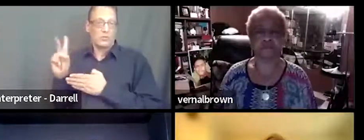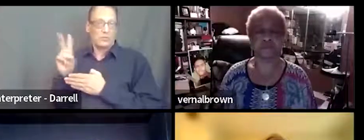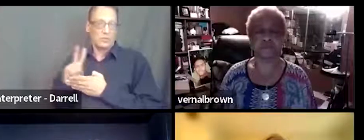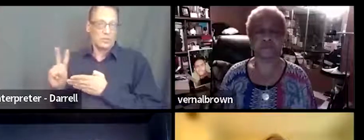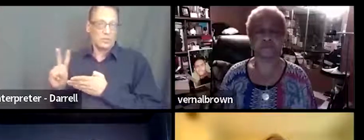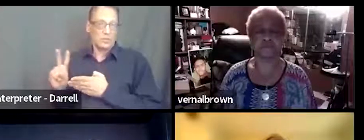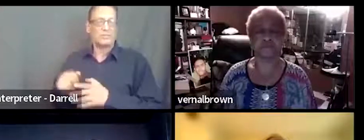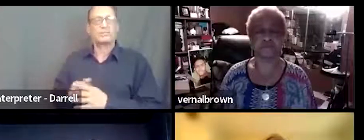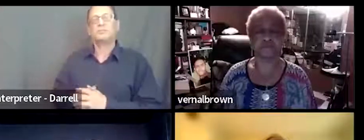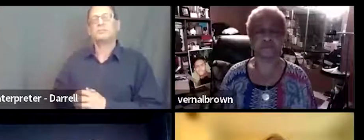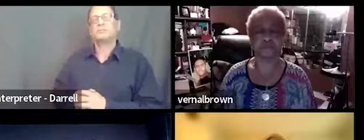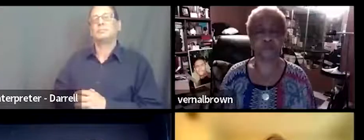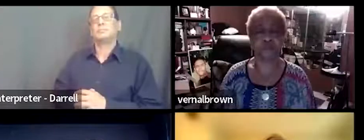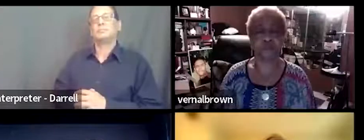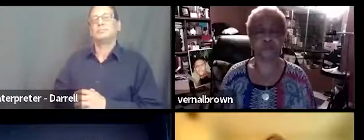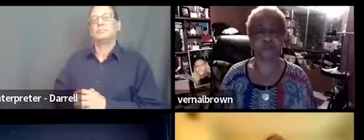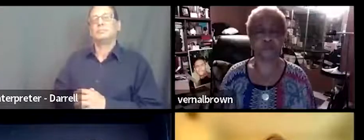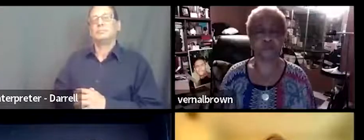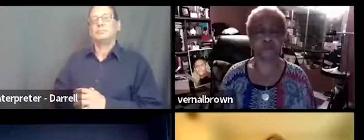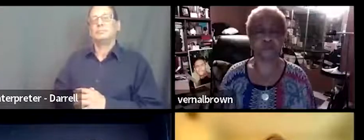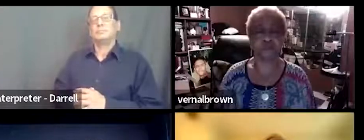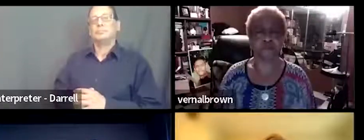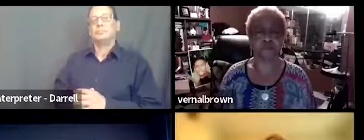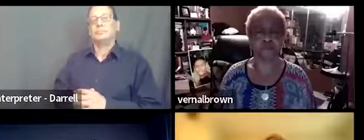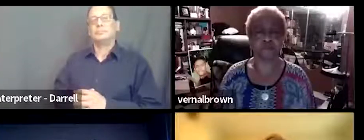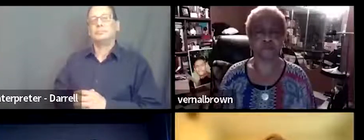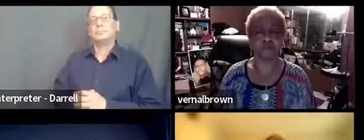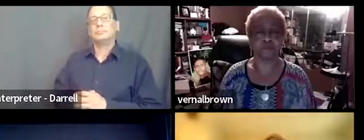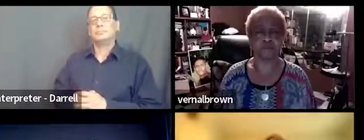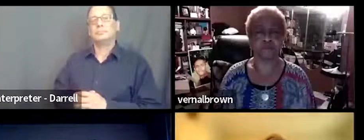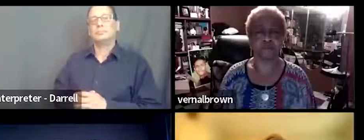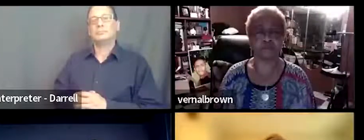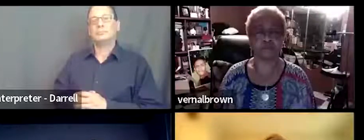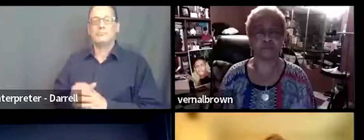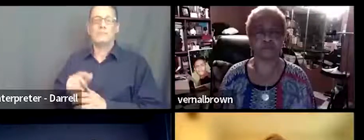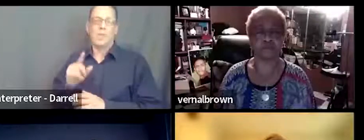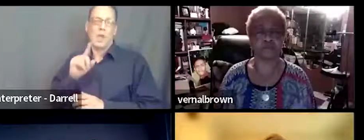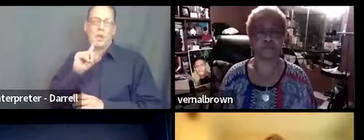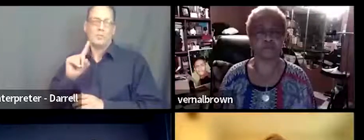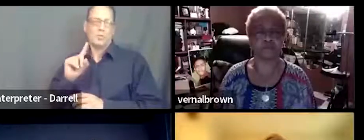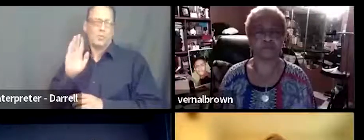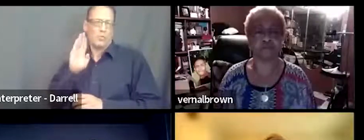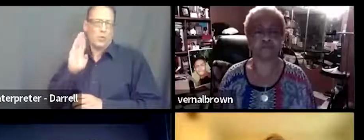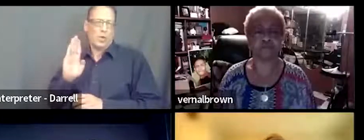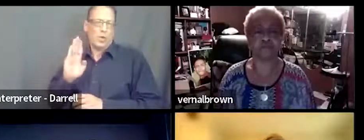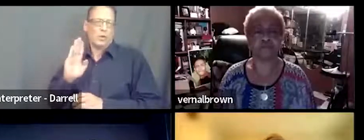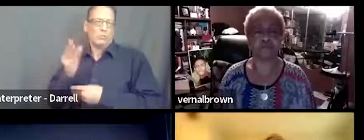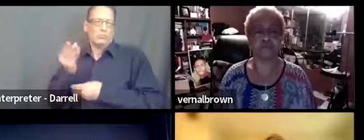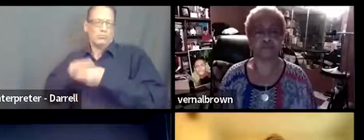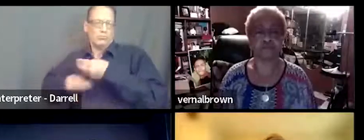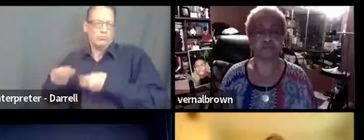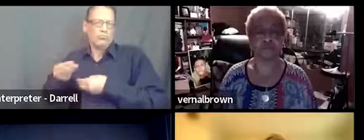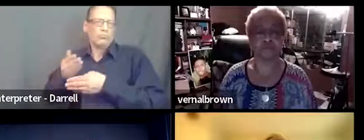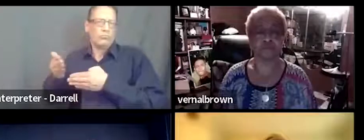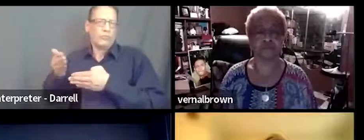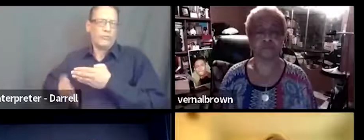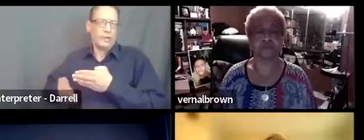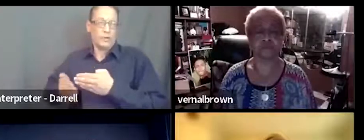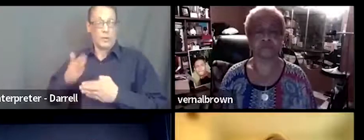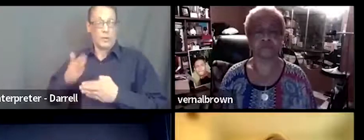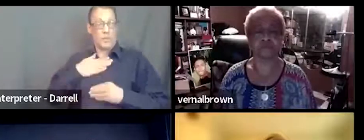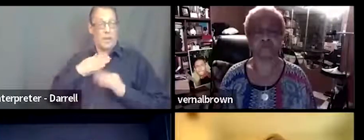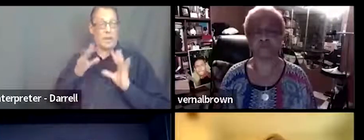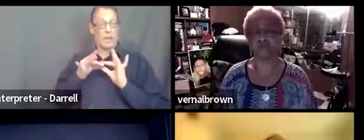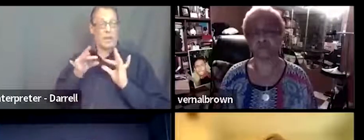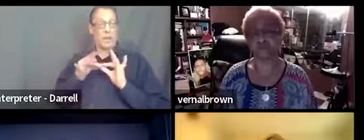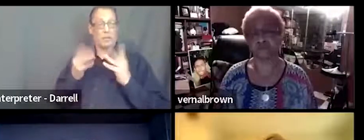I am generally optimistic about completing that transaction. That concludes my comments today, as